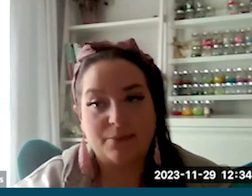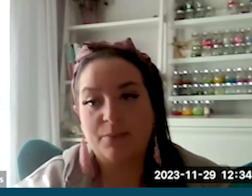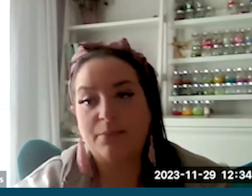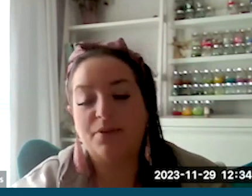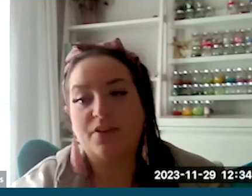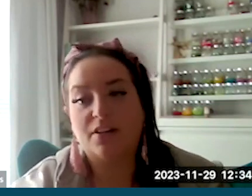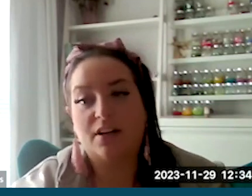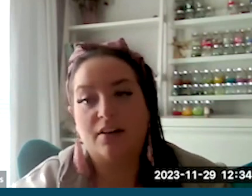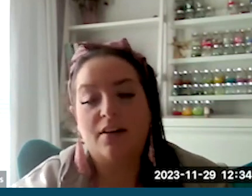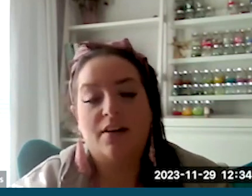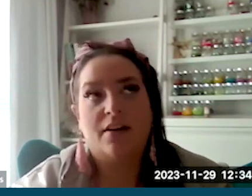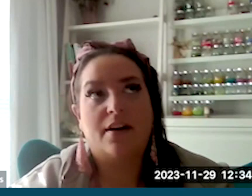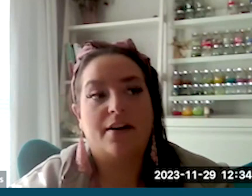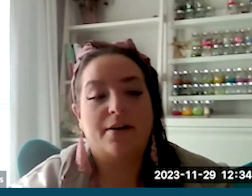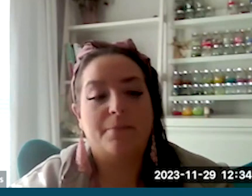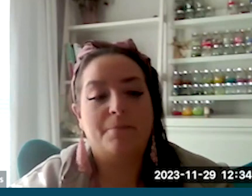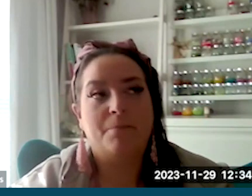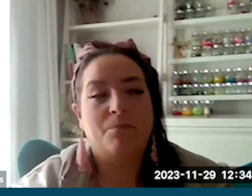many disabled people of color.